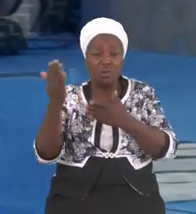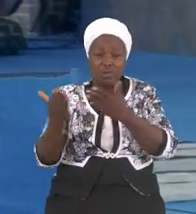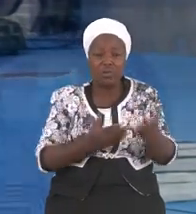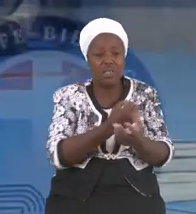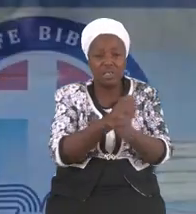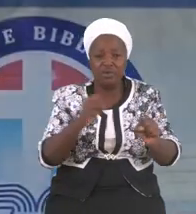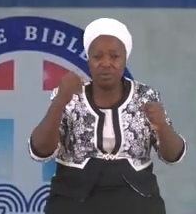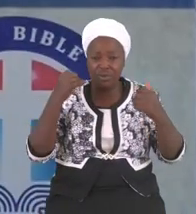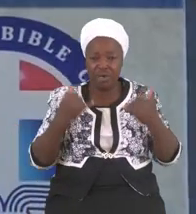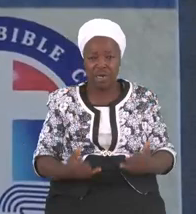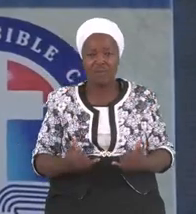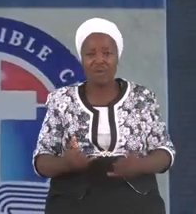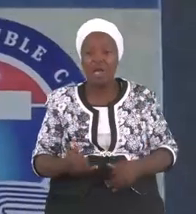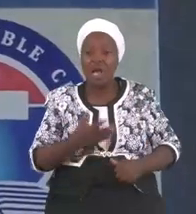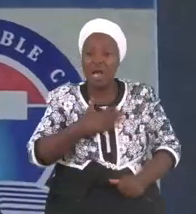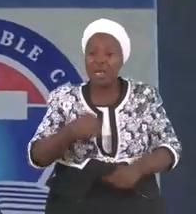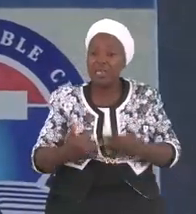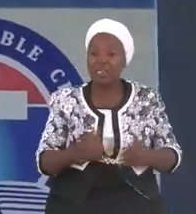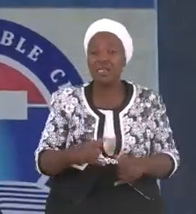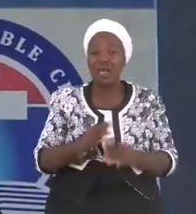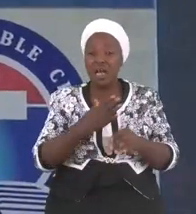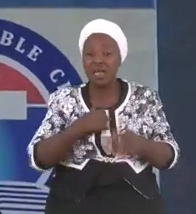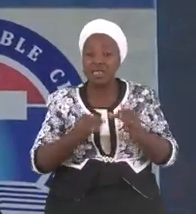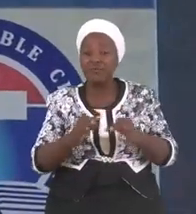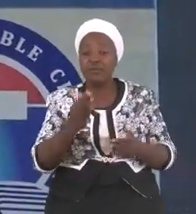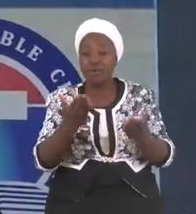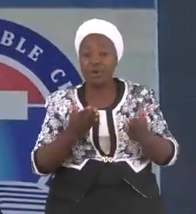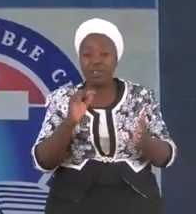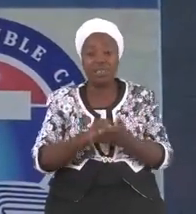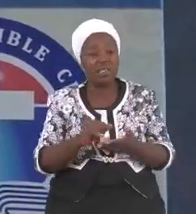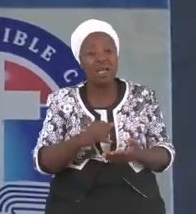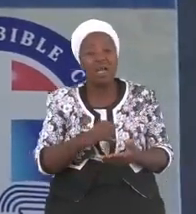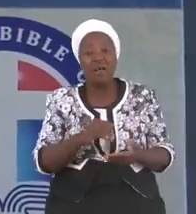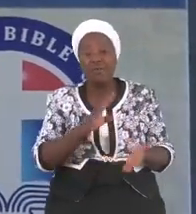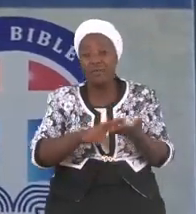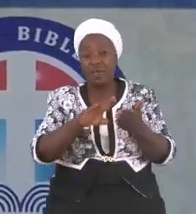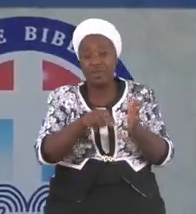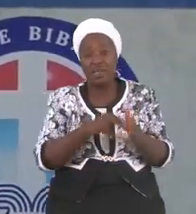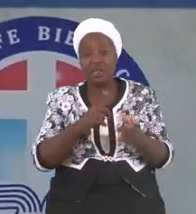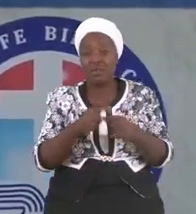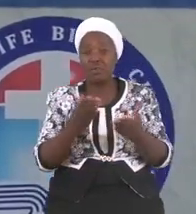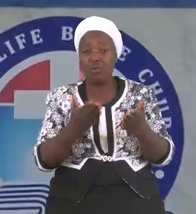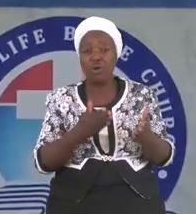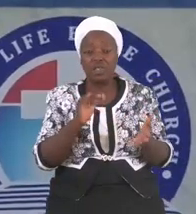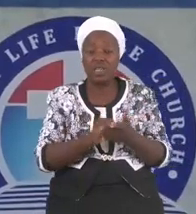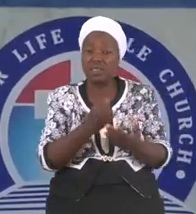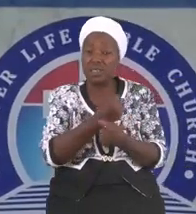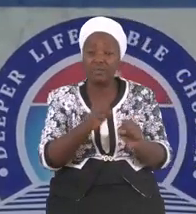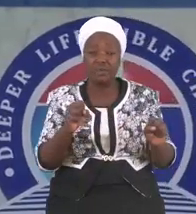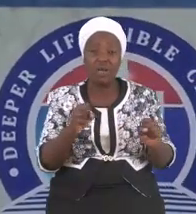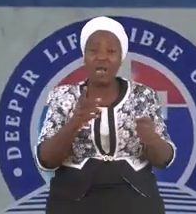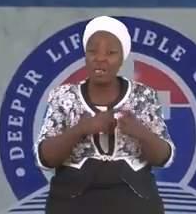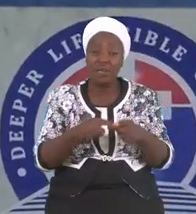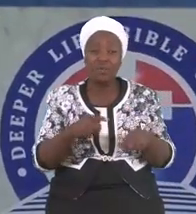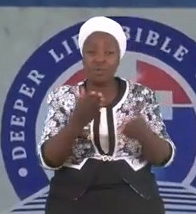now. And if you want that forgiveness, if you want that salvation, if you want him to write